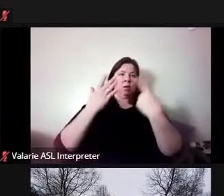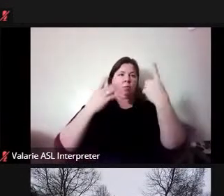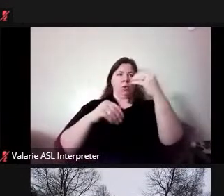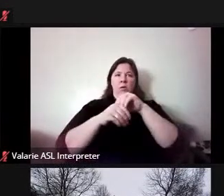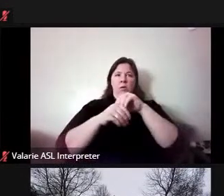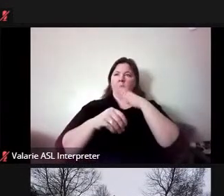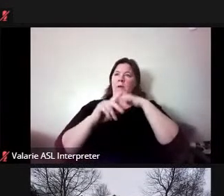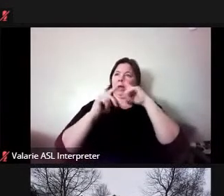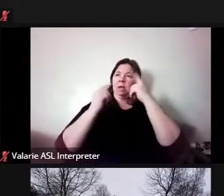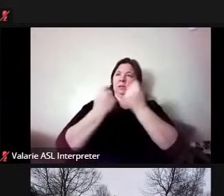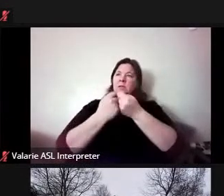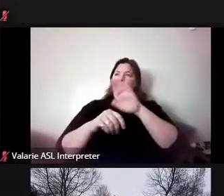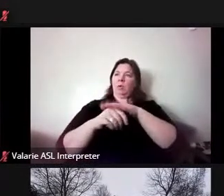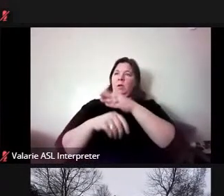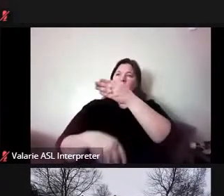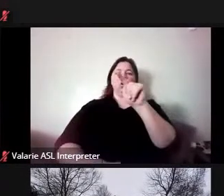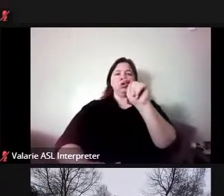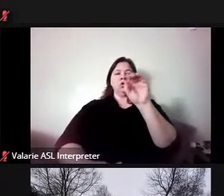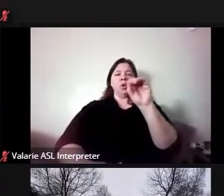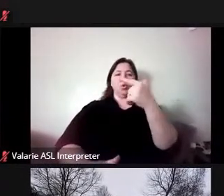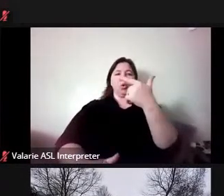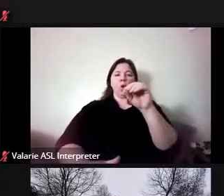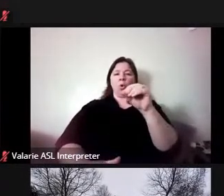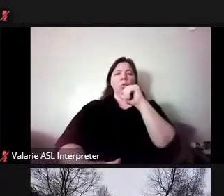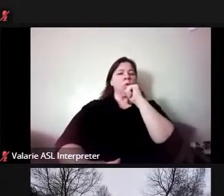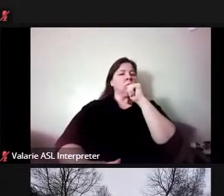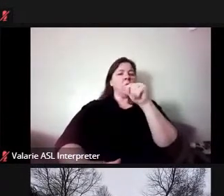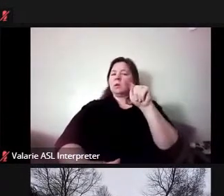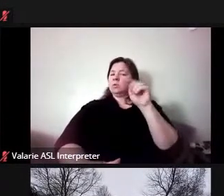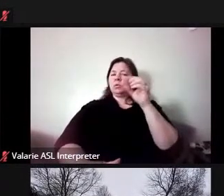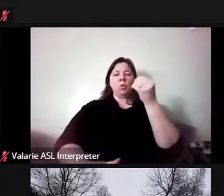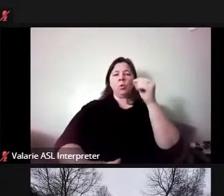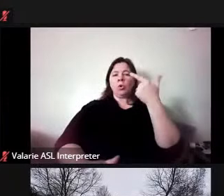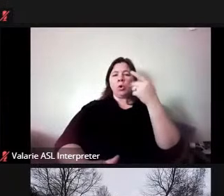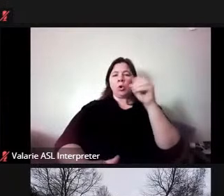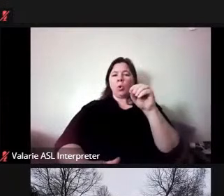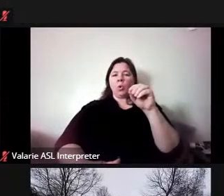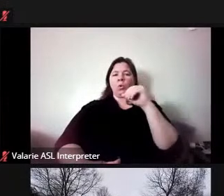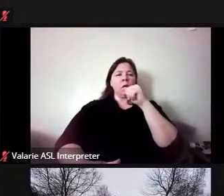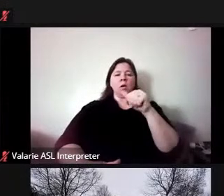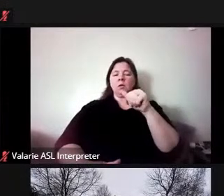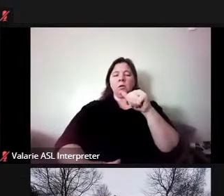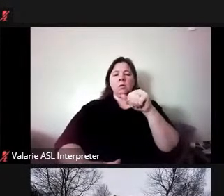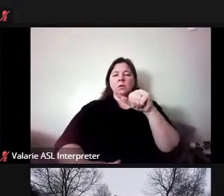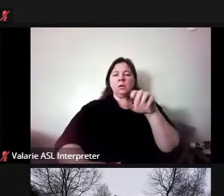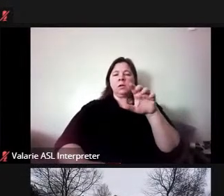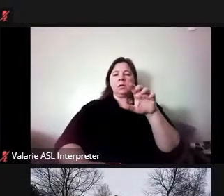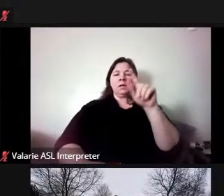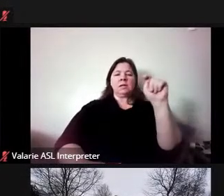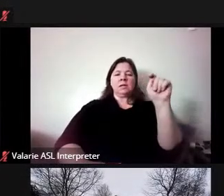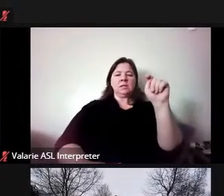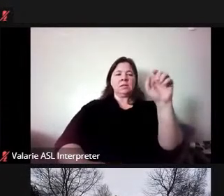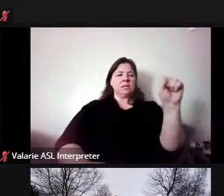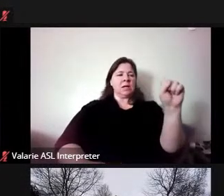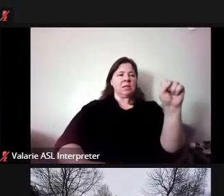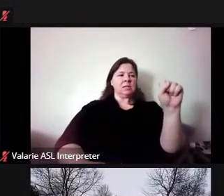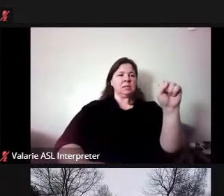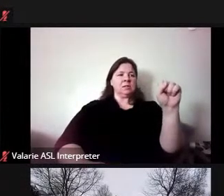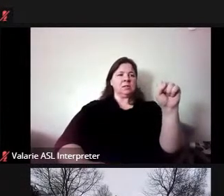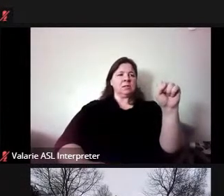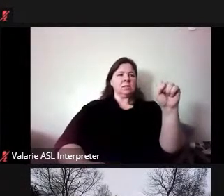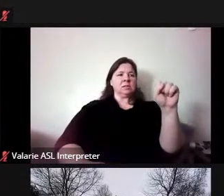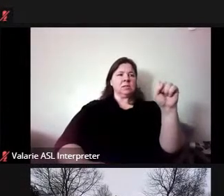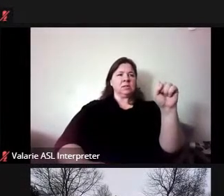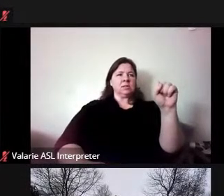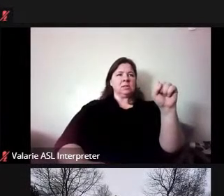there. Togo. So, no, not Togo. Not Togo. I know Togo. It's not Togo. It's a TSA. I've